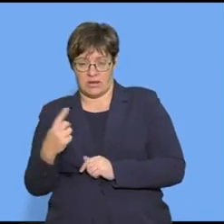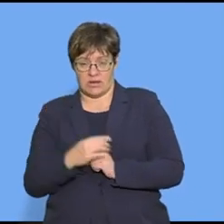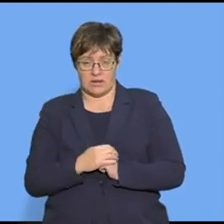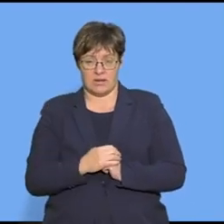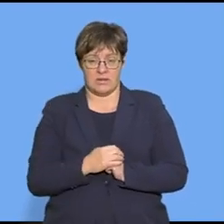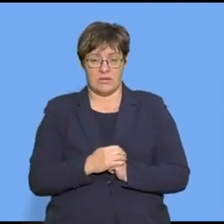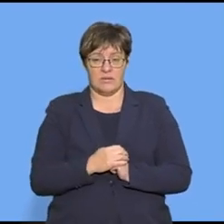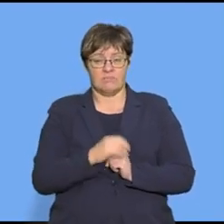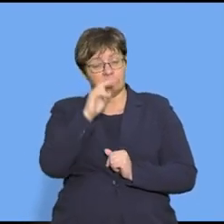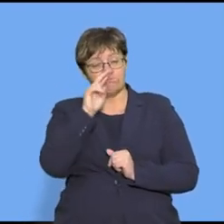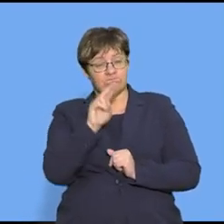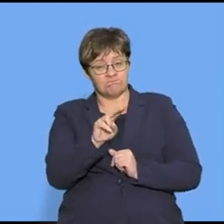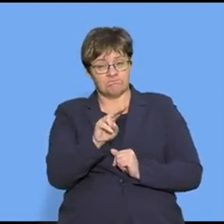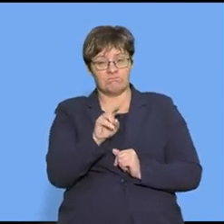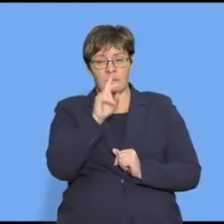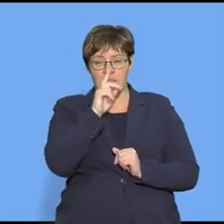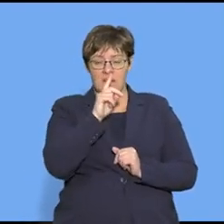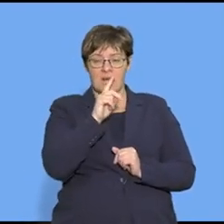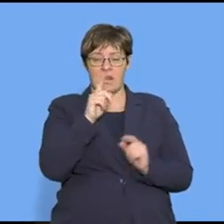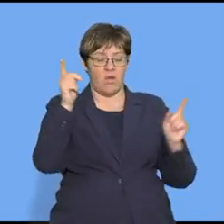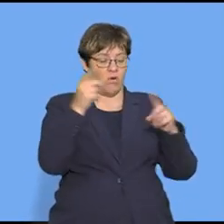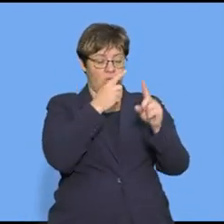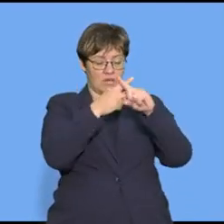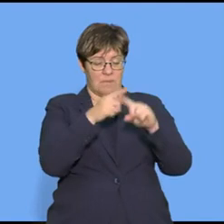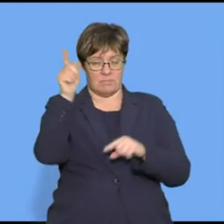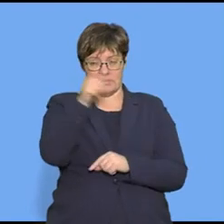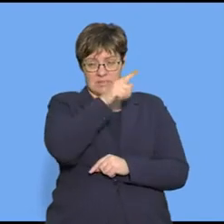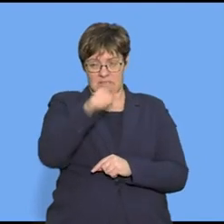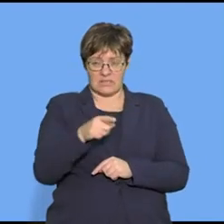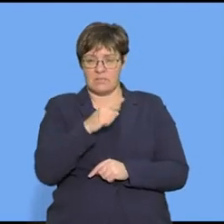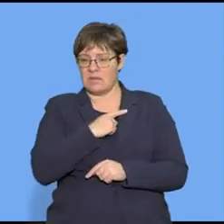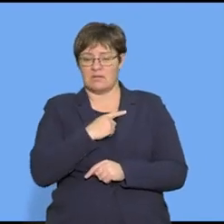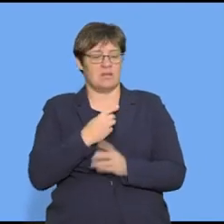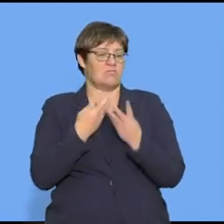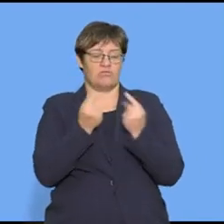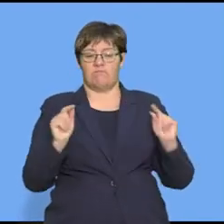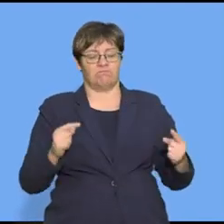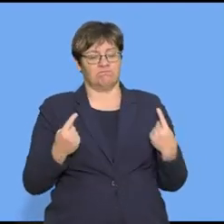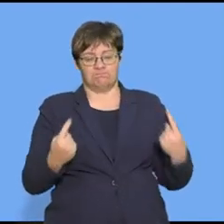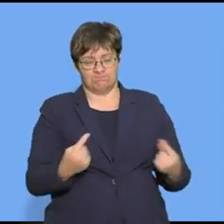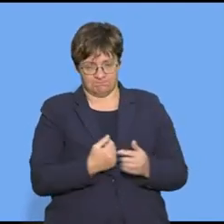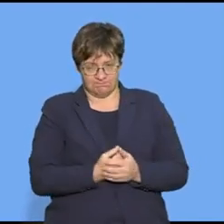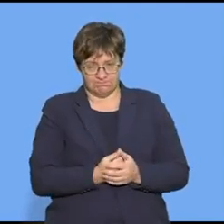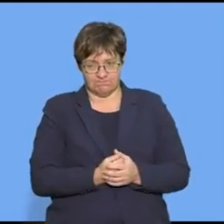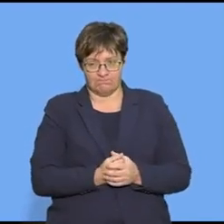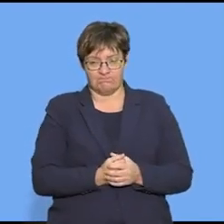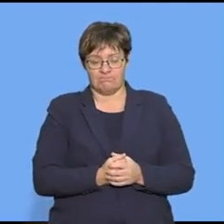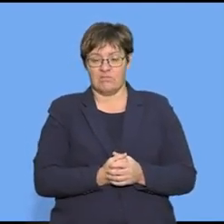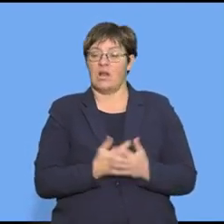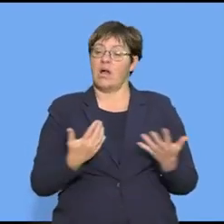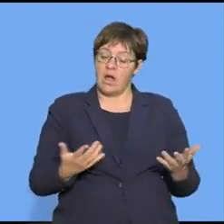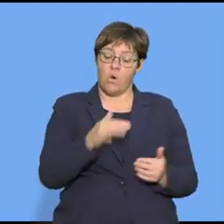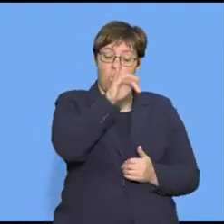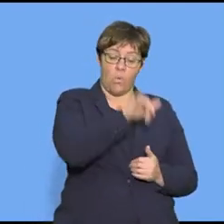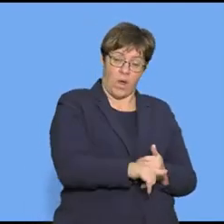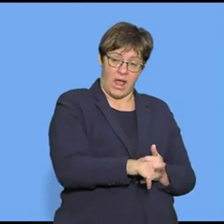minus 1. You can see I will need to cross multiply, so this is simply no solution or undefined, right?